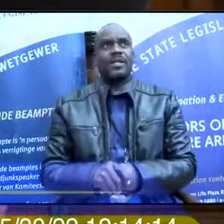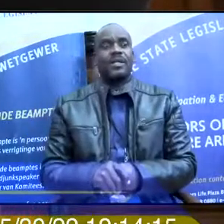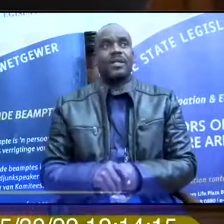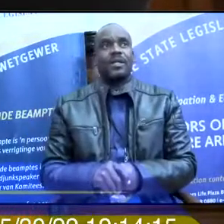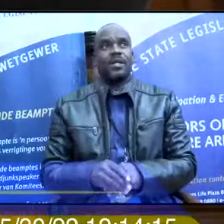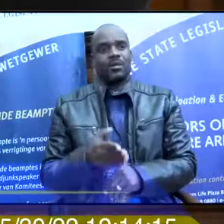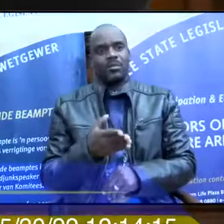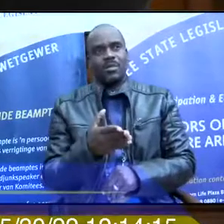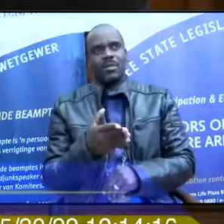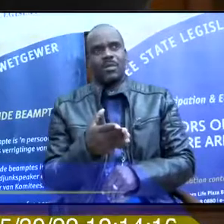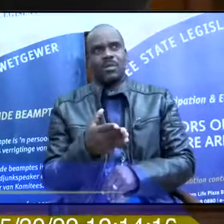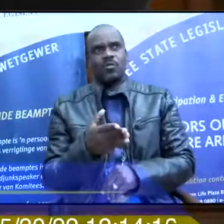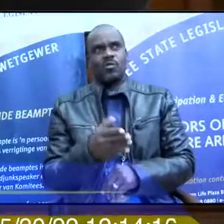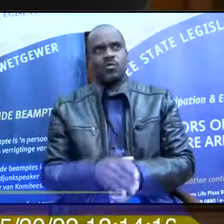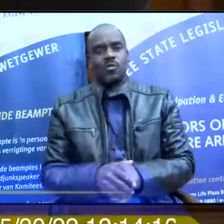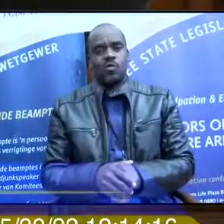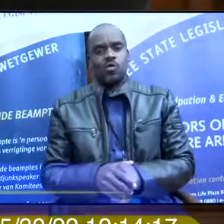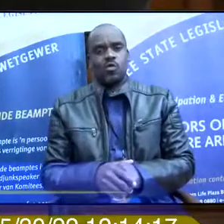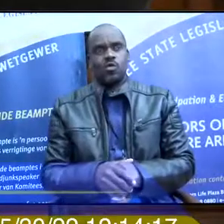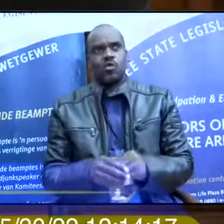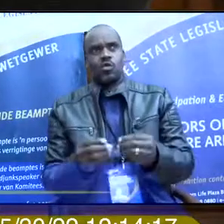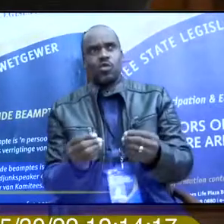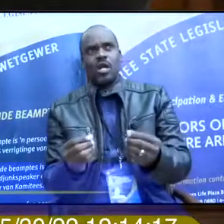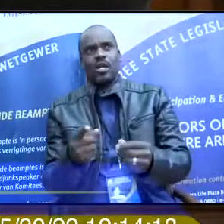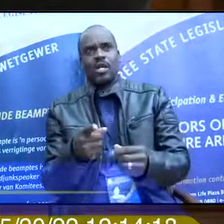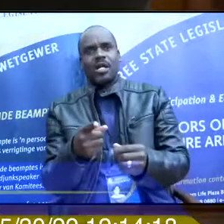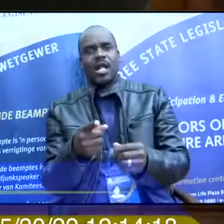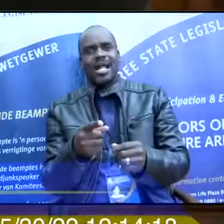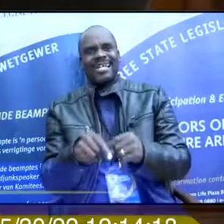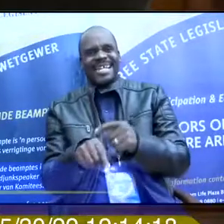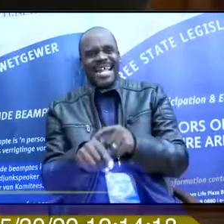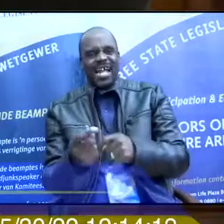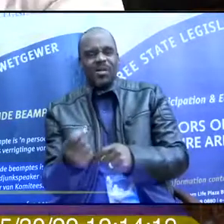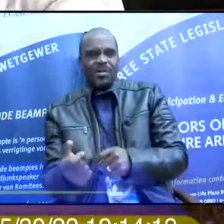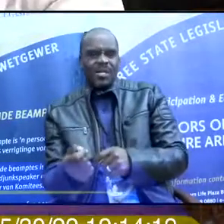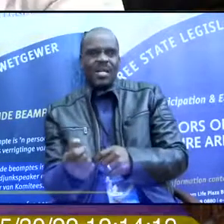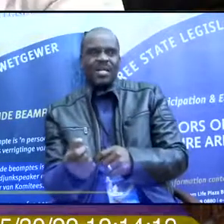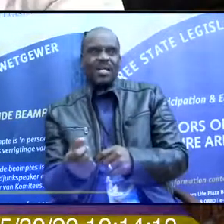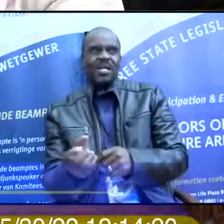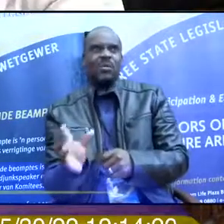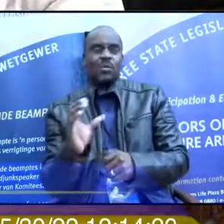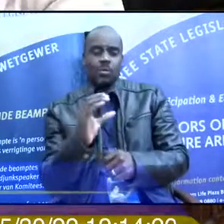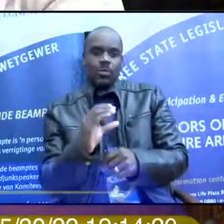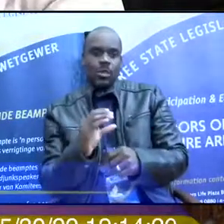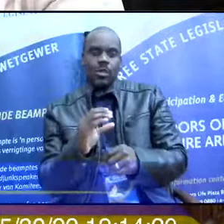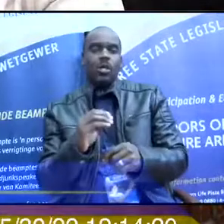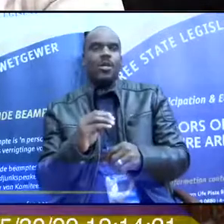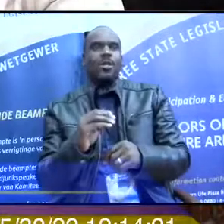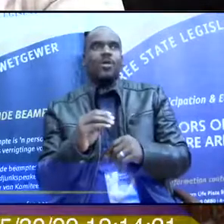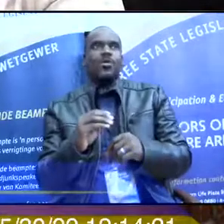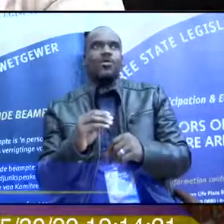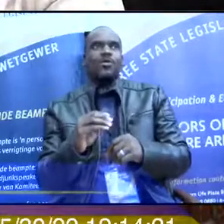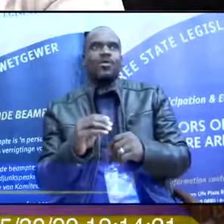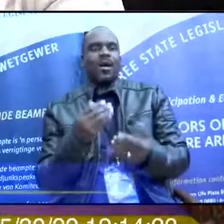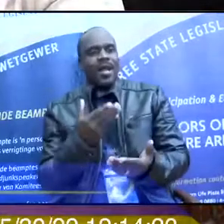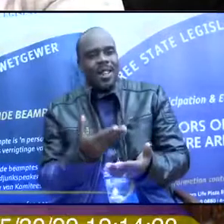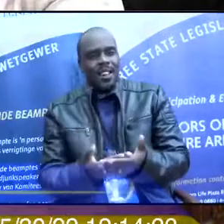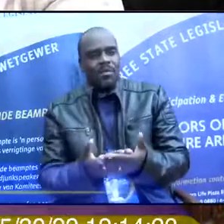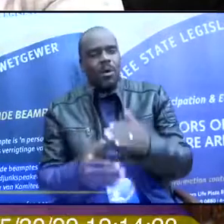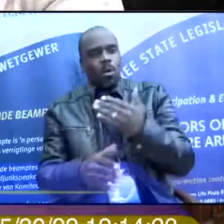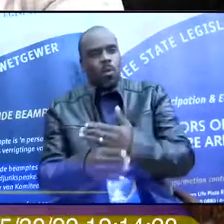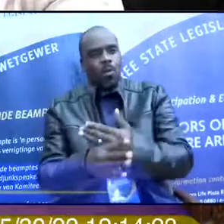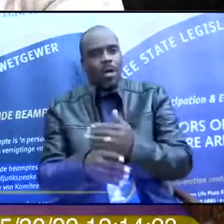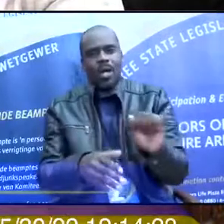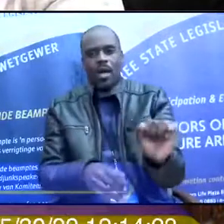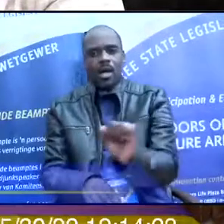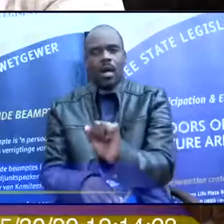led to reduction of part-time commissioners being able to do their work while the ccma is not